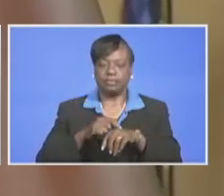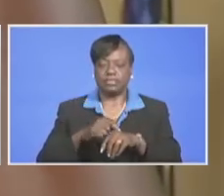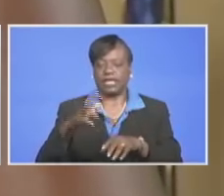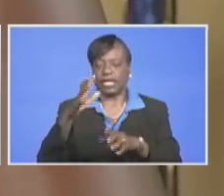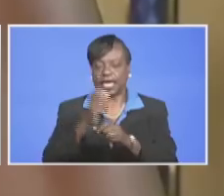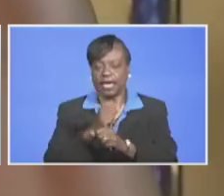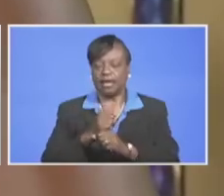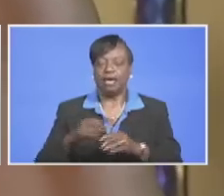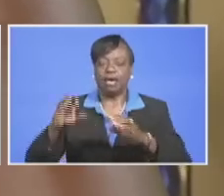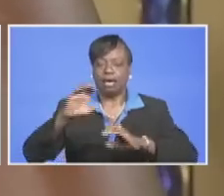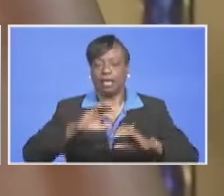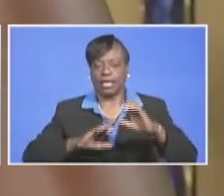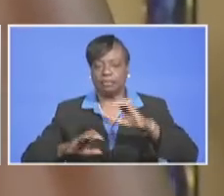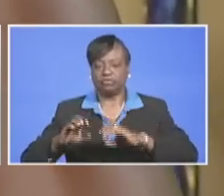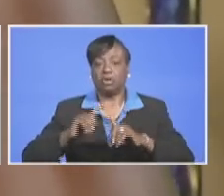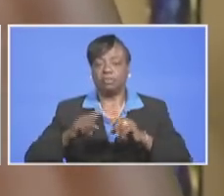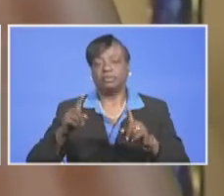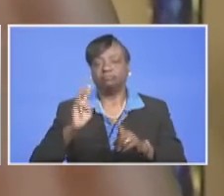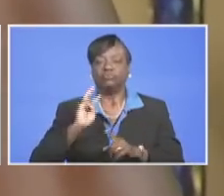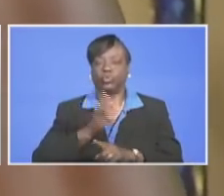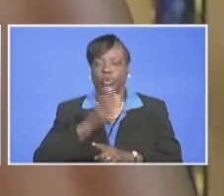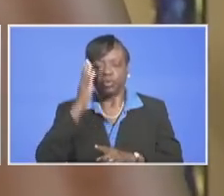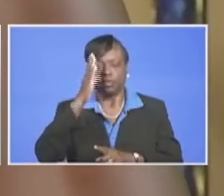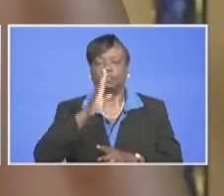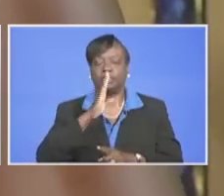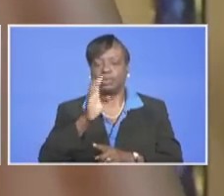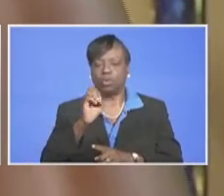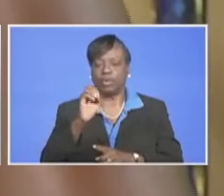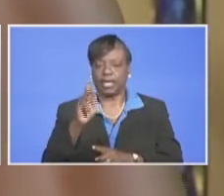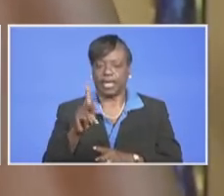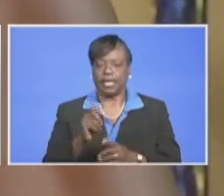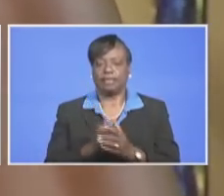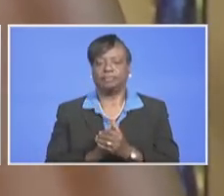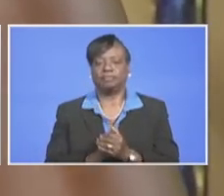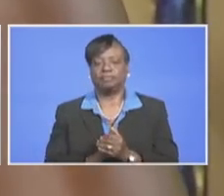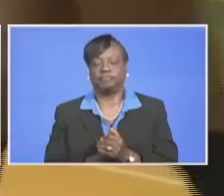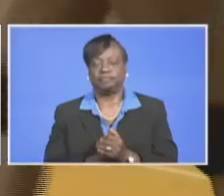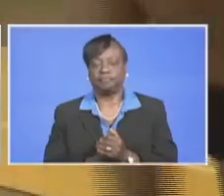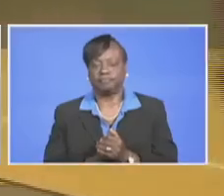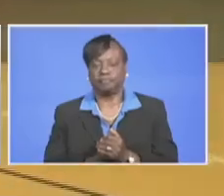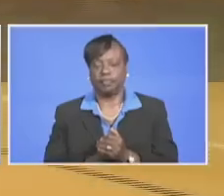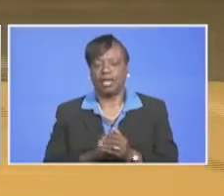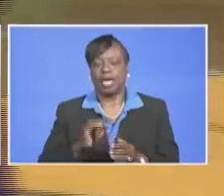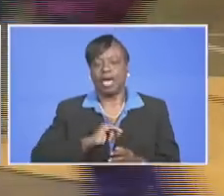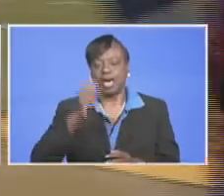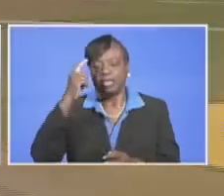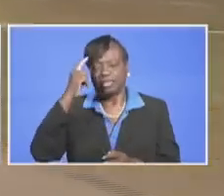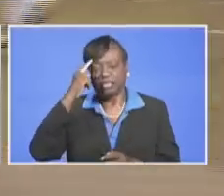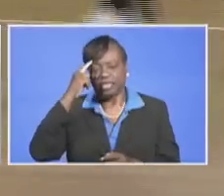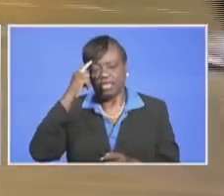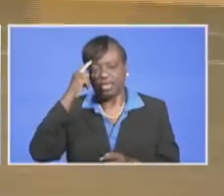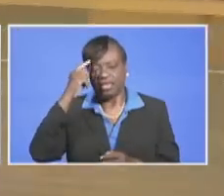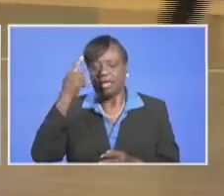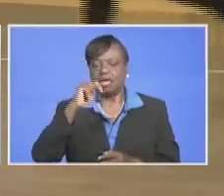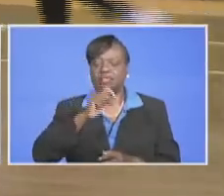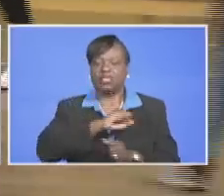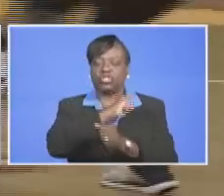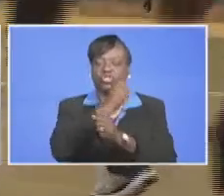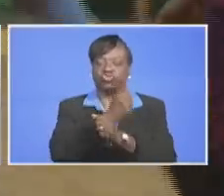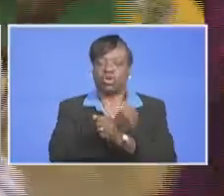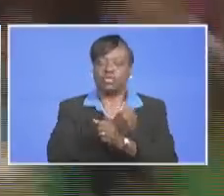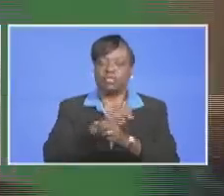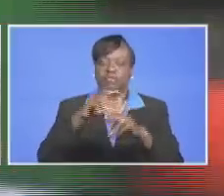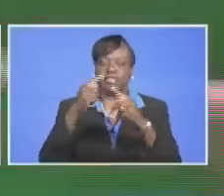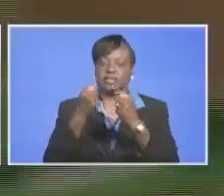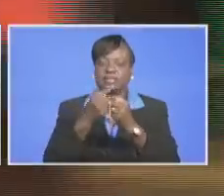whatever, but we'll be okay. All we gotta do is stick together and stick to the game plan. I think the strength of this team is our